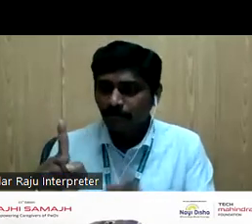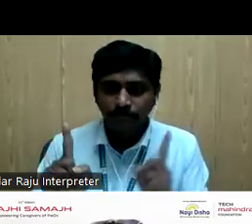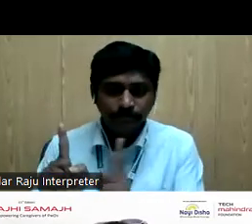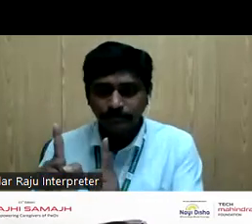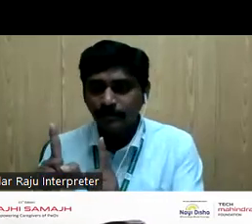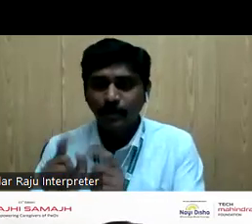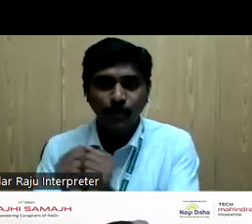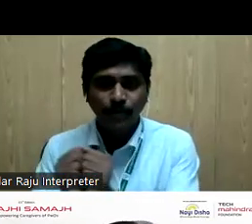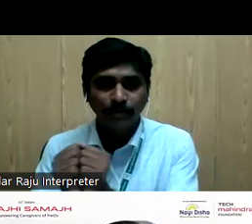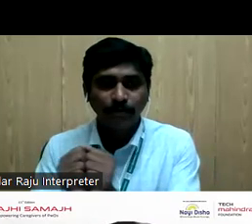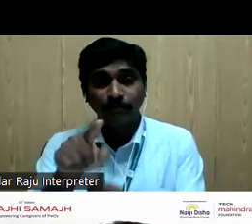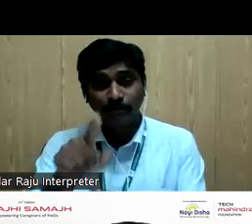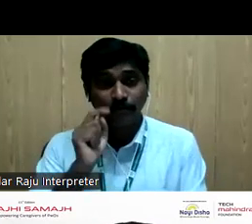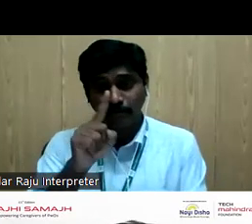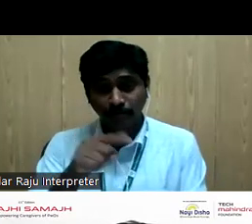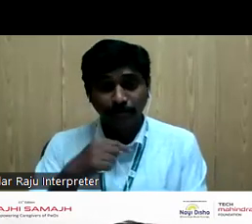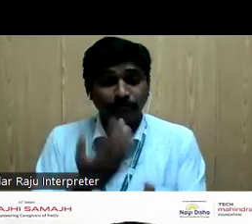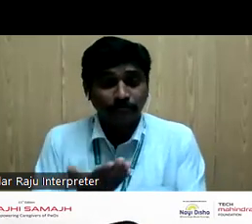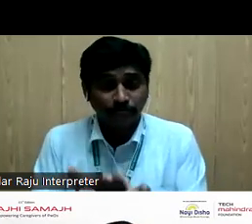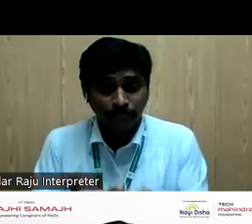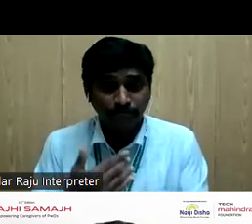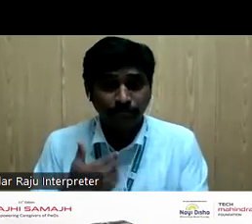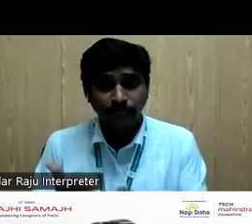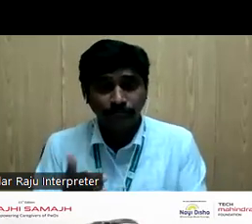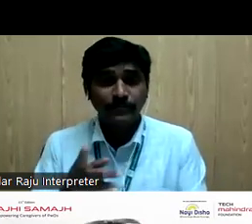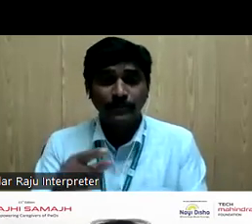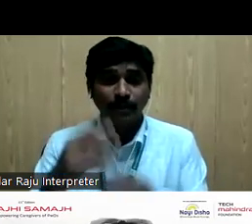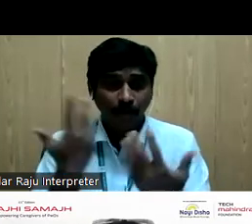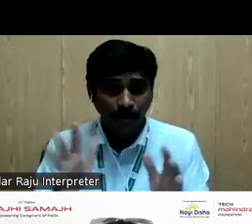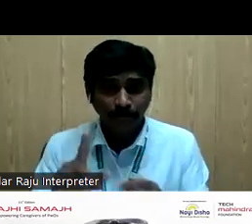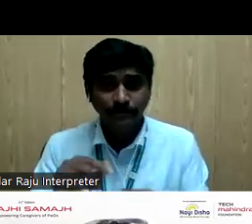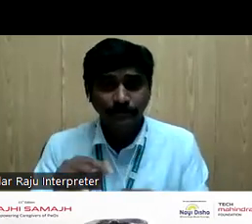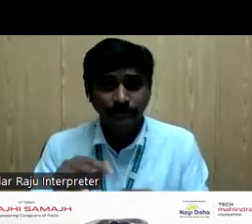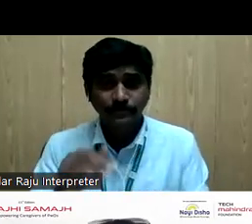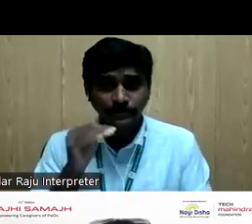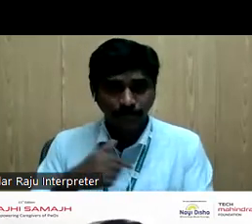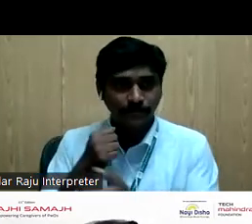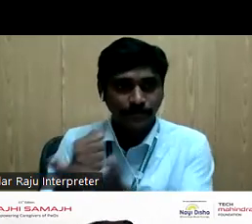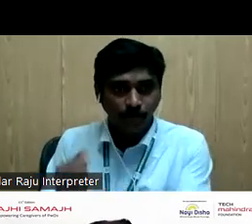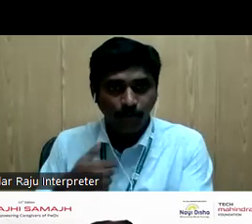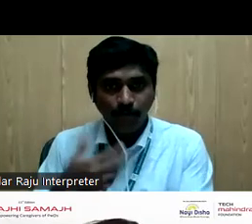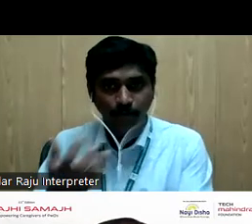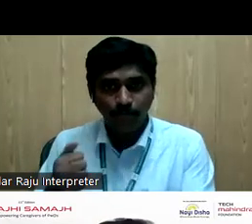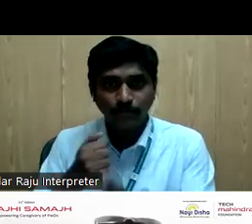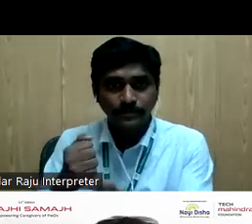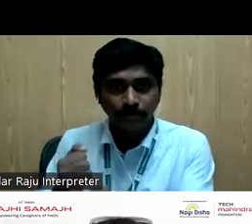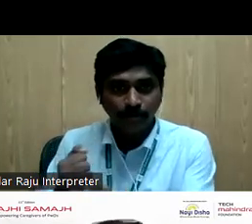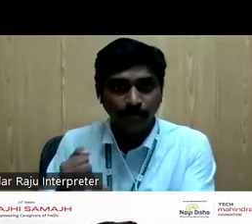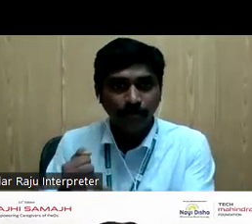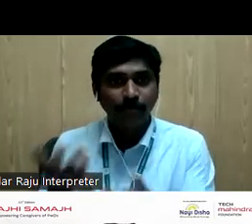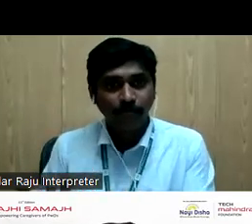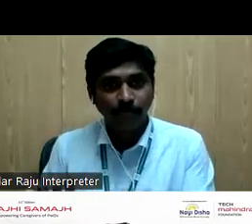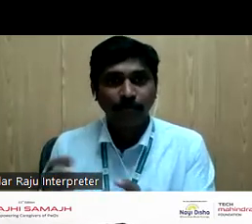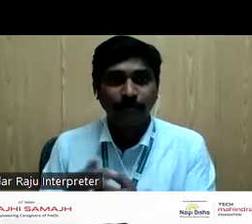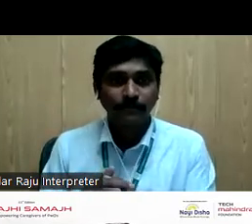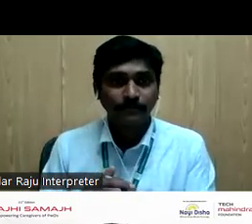all the trainings at Nayi Disha that can enable her to support her son better, not just Nayi Disha, all the trainings that she can